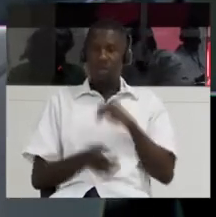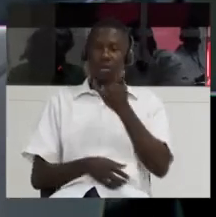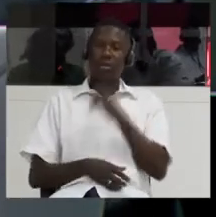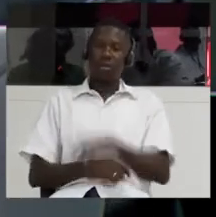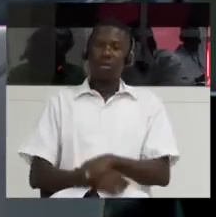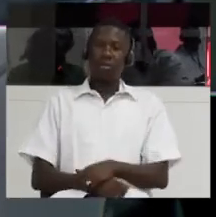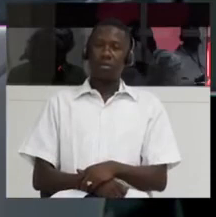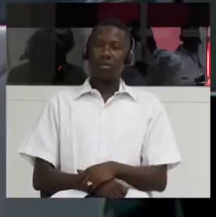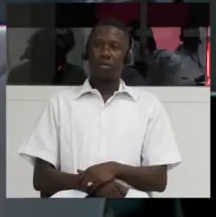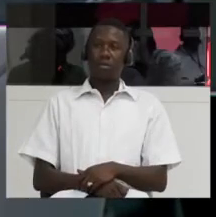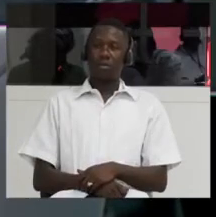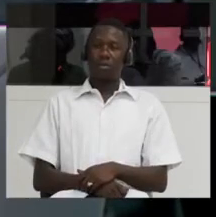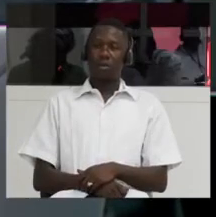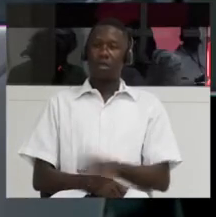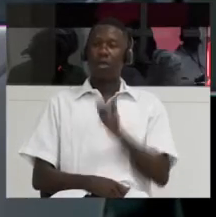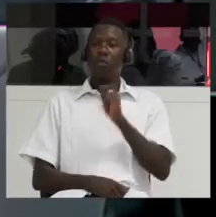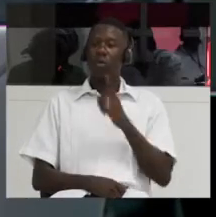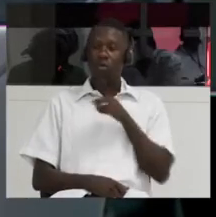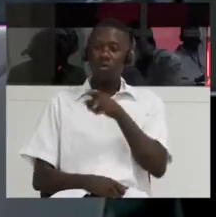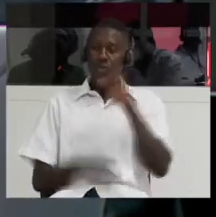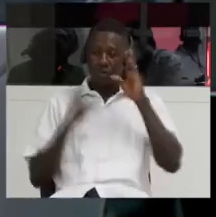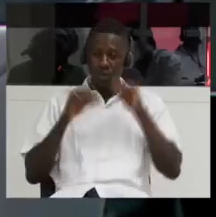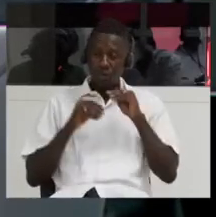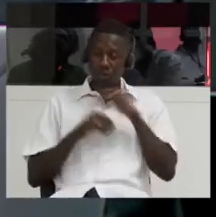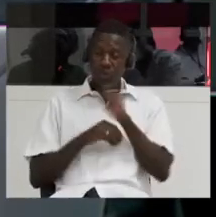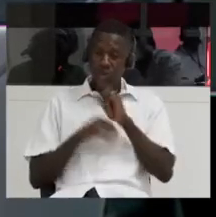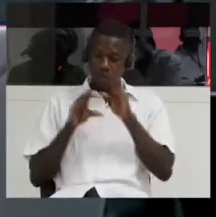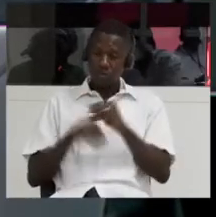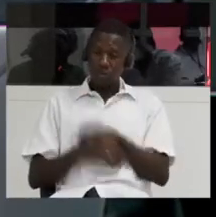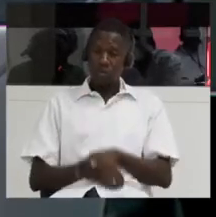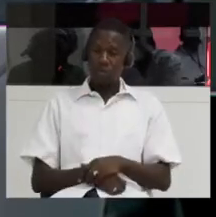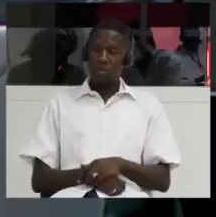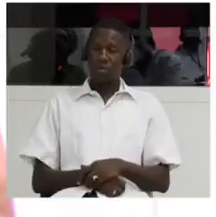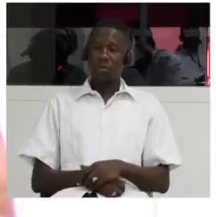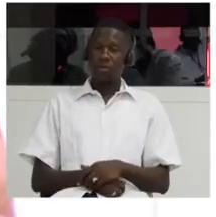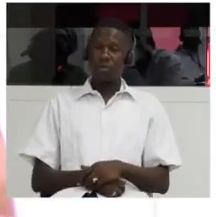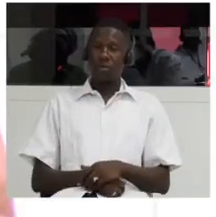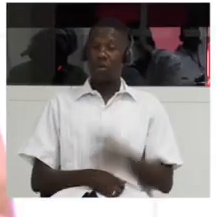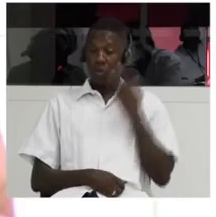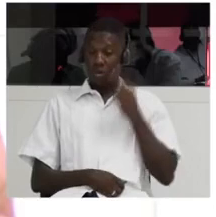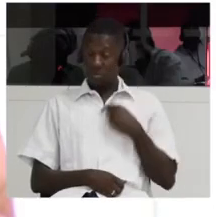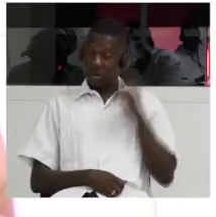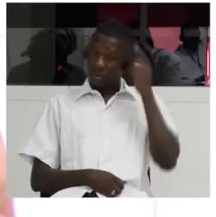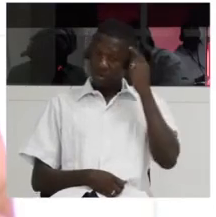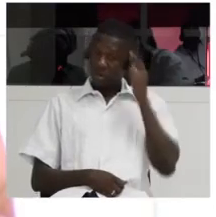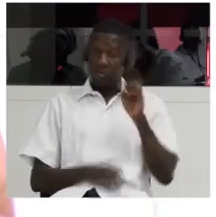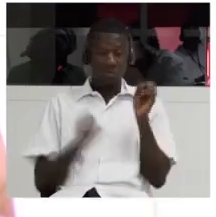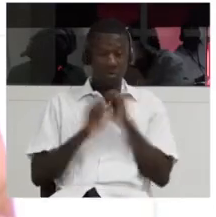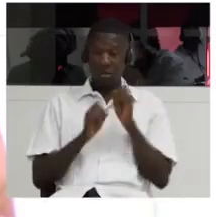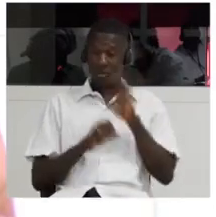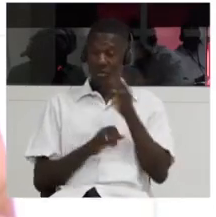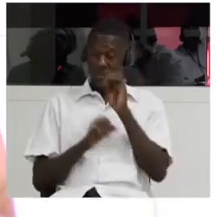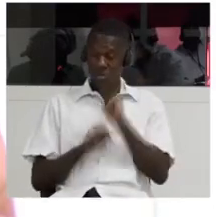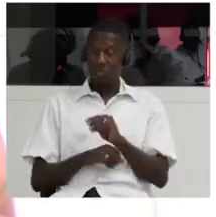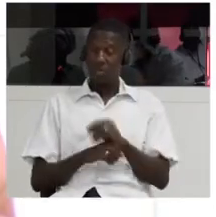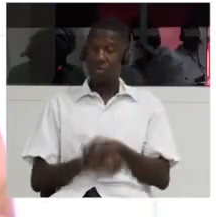And then what did you do? So when I know that there is nothing can be done. No, from the moment you saw